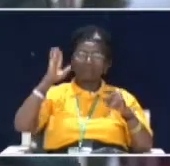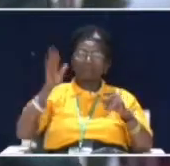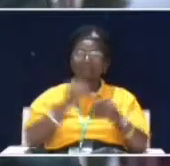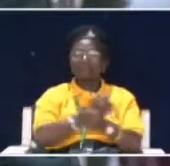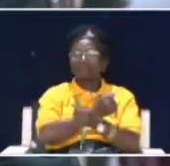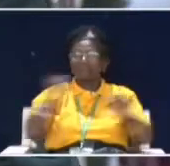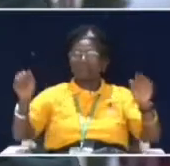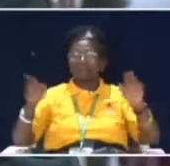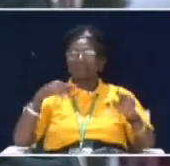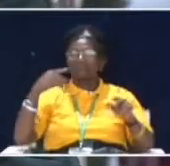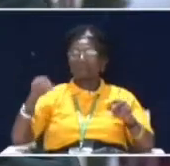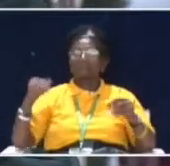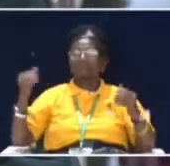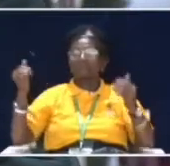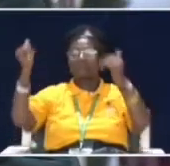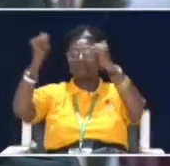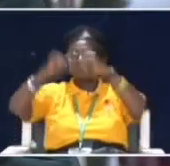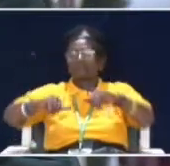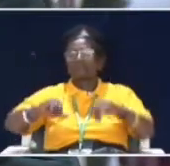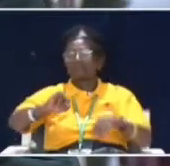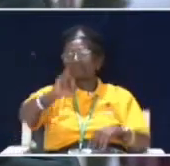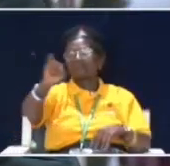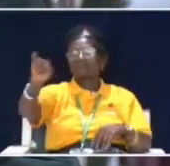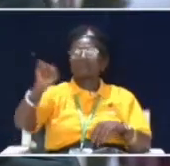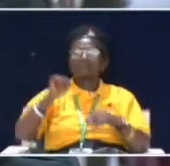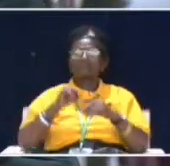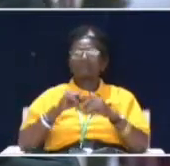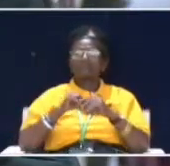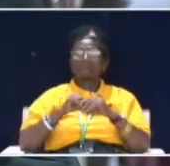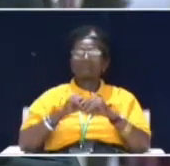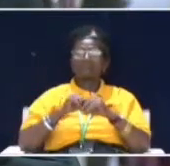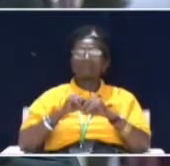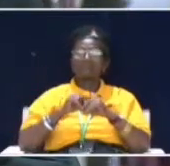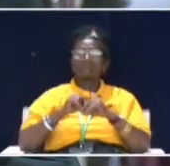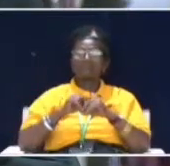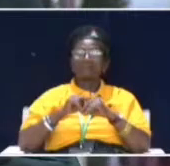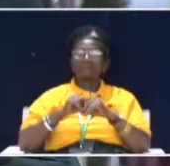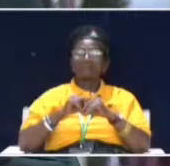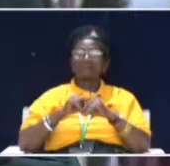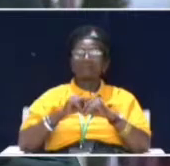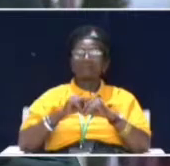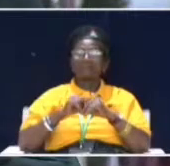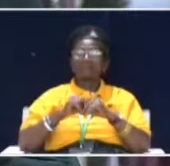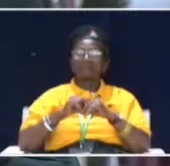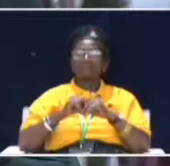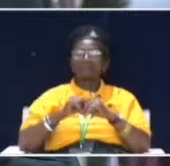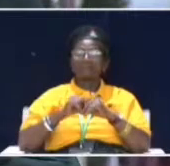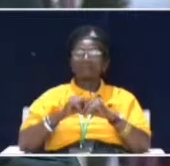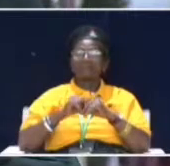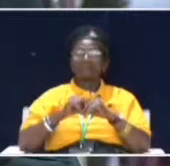perish. Bẹ́ẹ̀ni màá sì já àwọn tí ń ṣègbè gbà kúrò lẹ́nu ìparun.